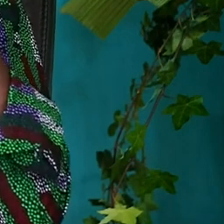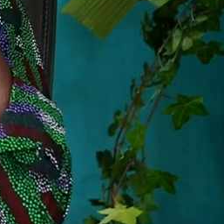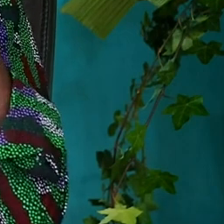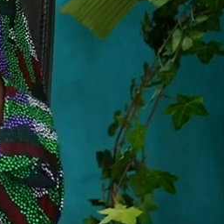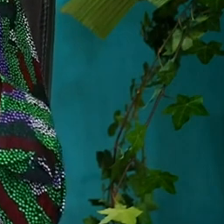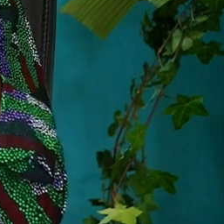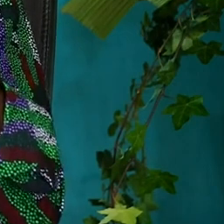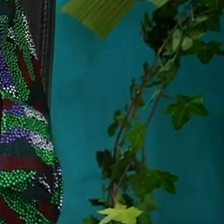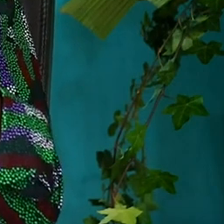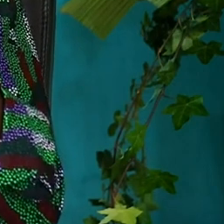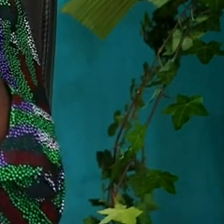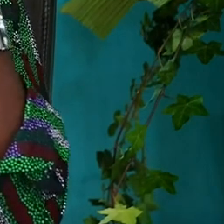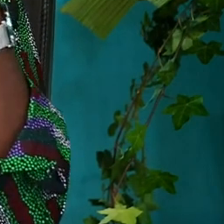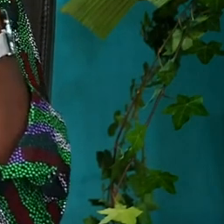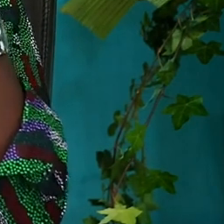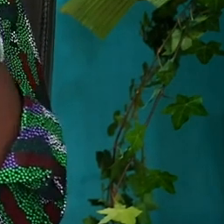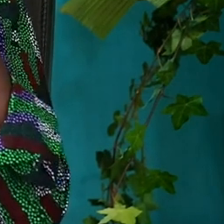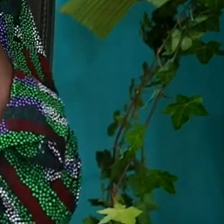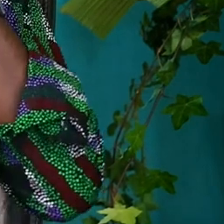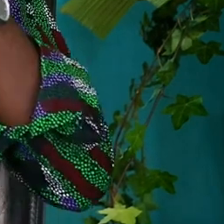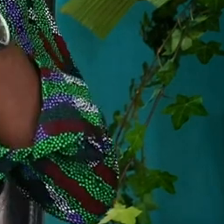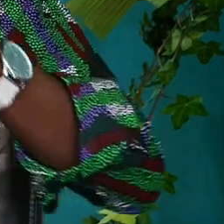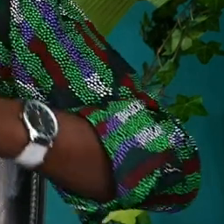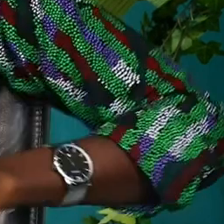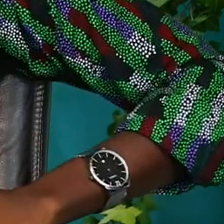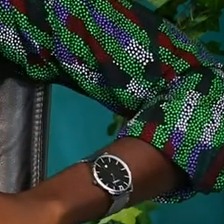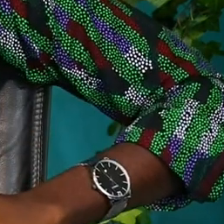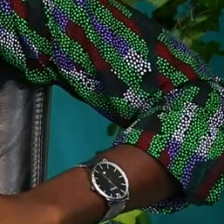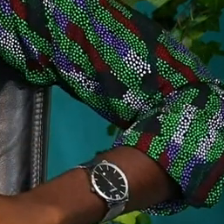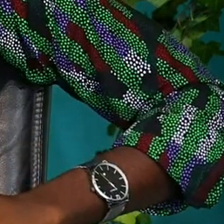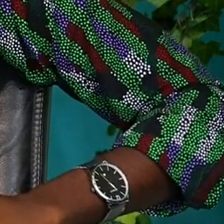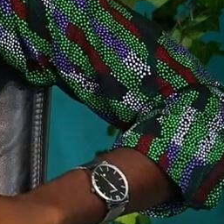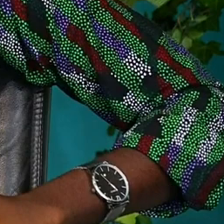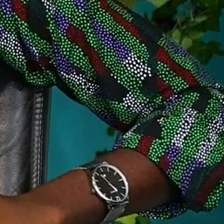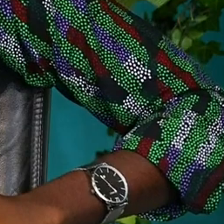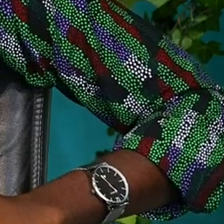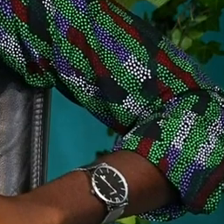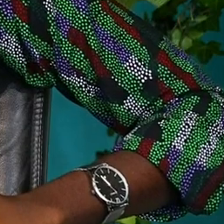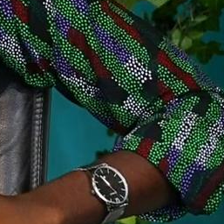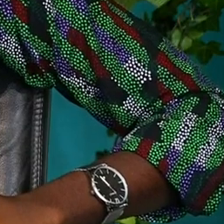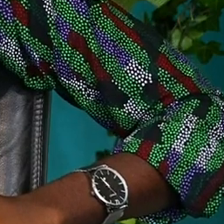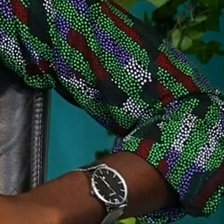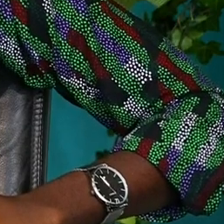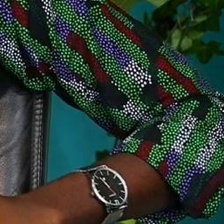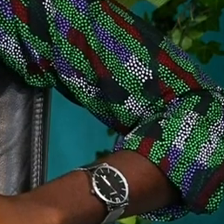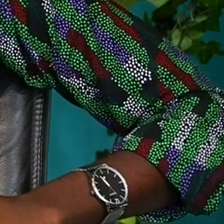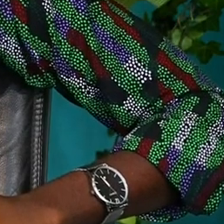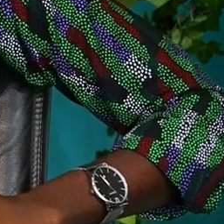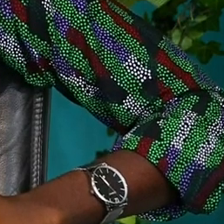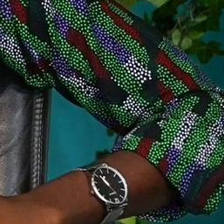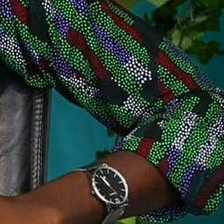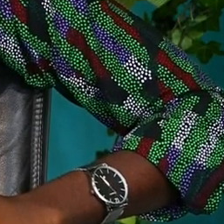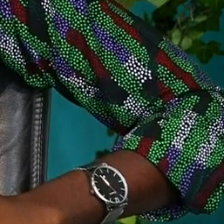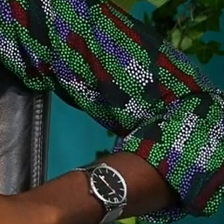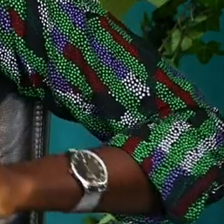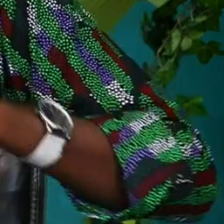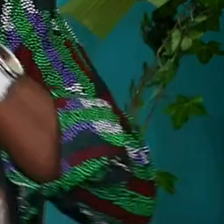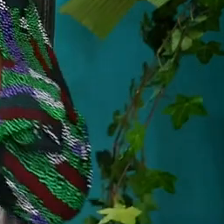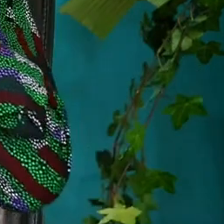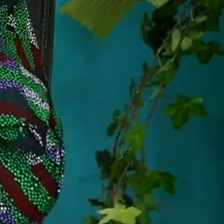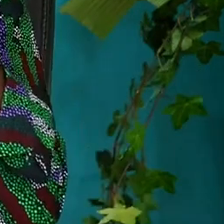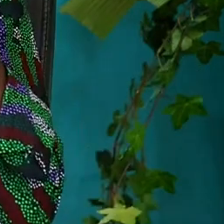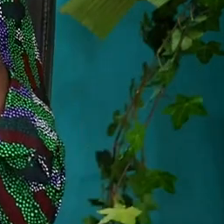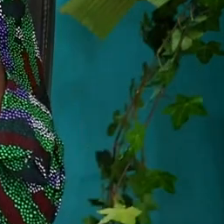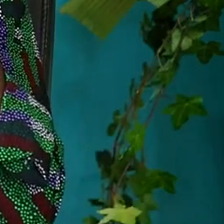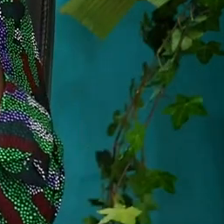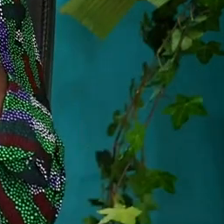no sin in mm-hmm. them. The wages of sin is death. Uh-huh. But the thing is here, I'm like, how do I see Christ's grace? And I think when we look